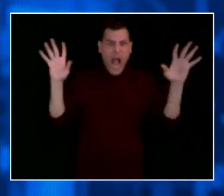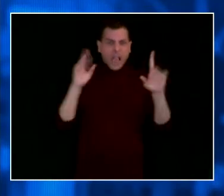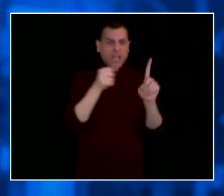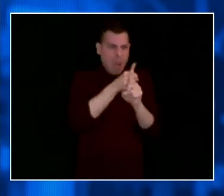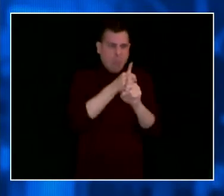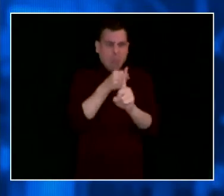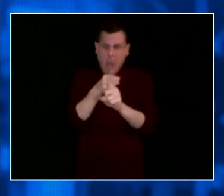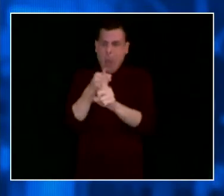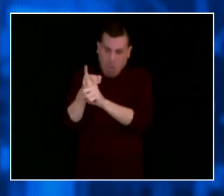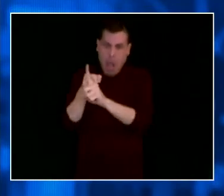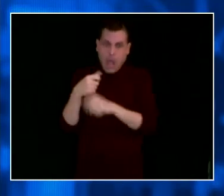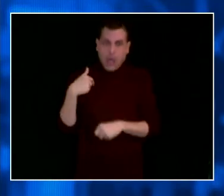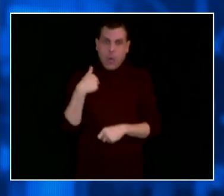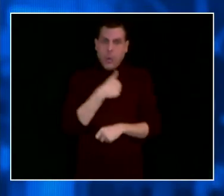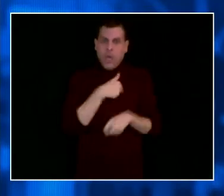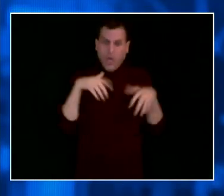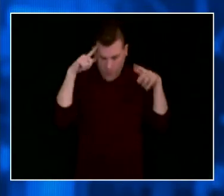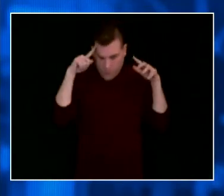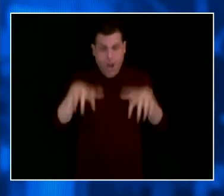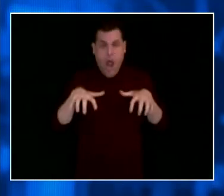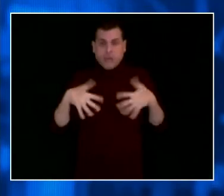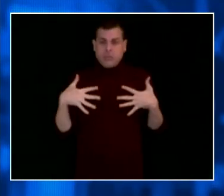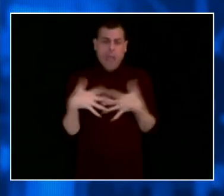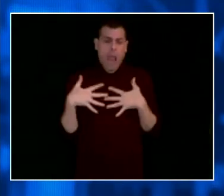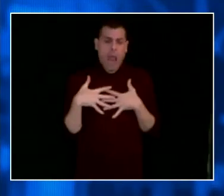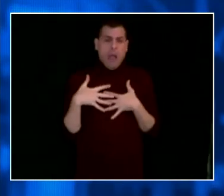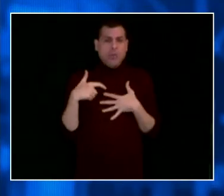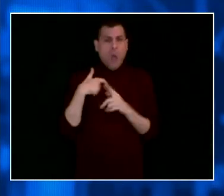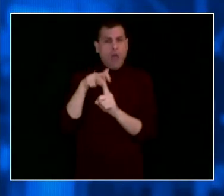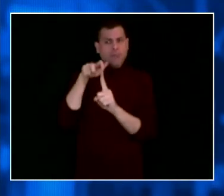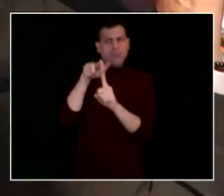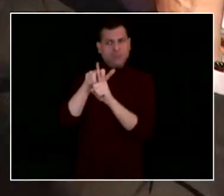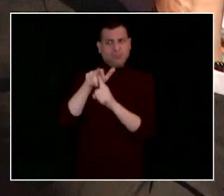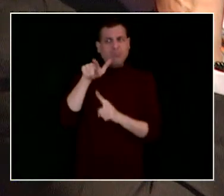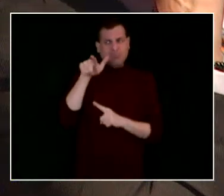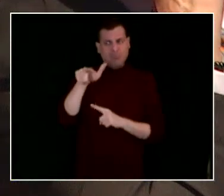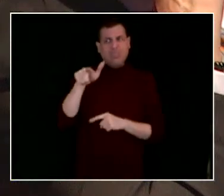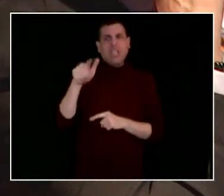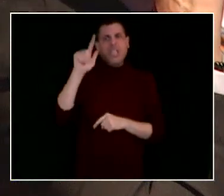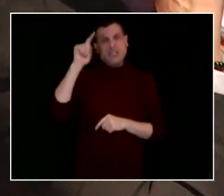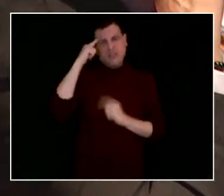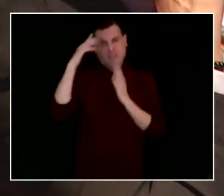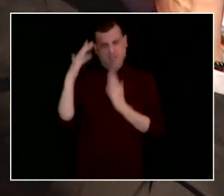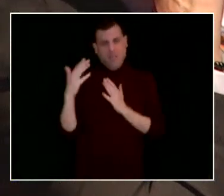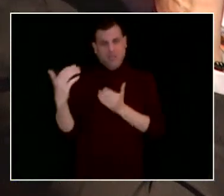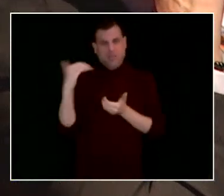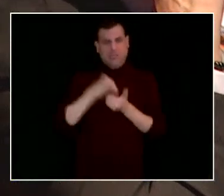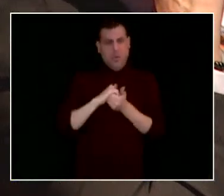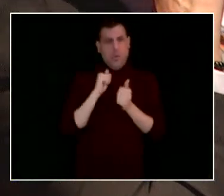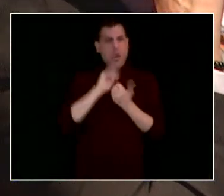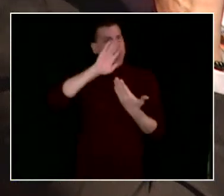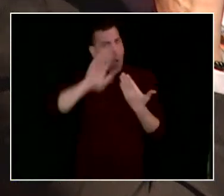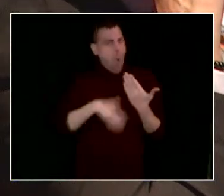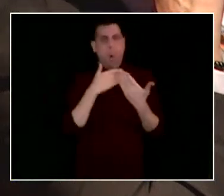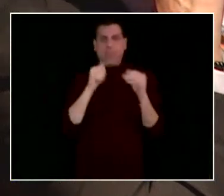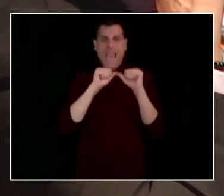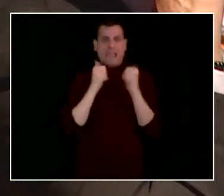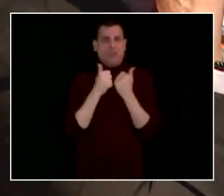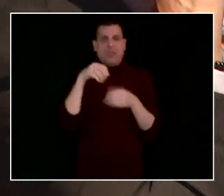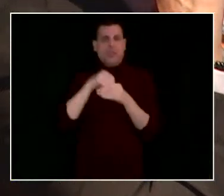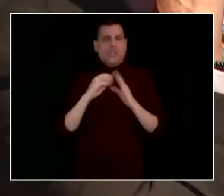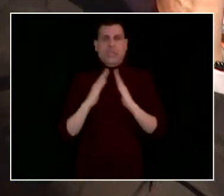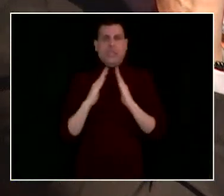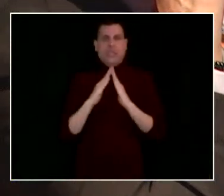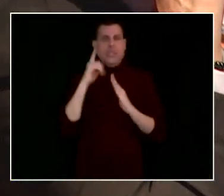why I'm tasking the police commissioner of the city of New York to work across our city agencies to double down on our commitment